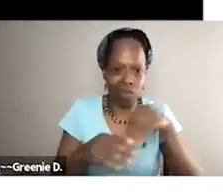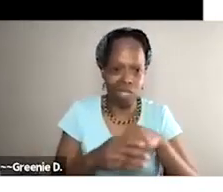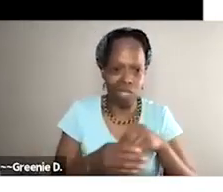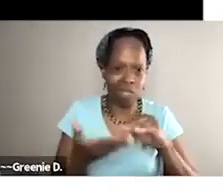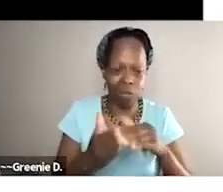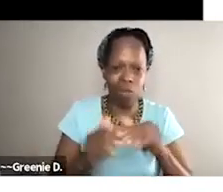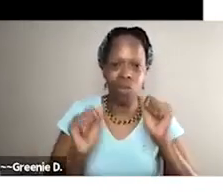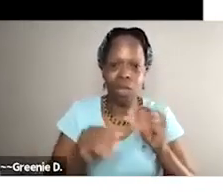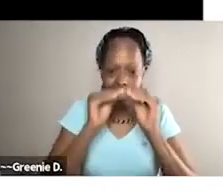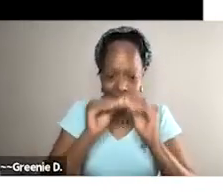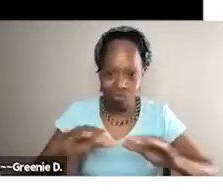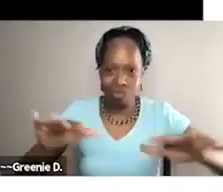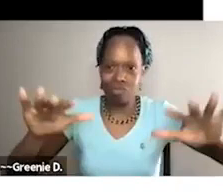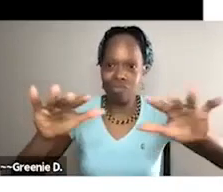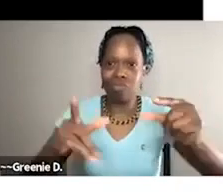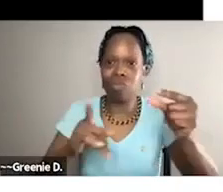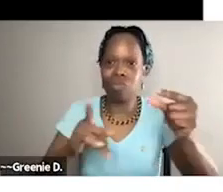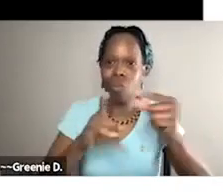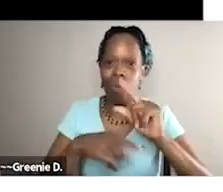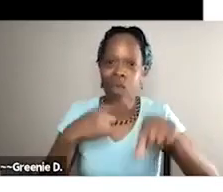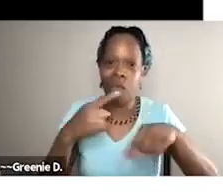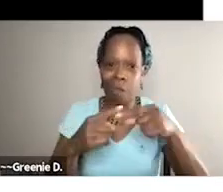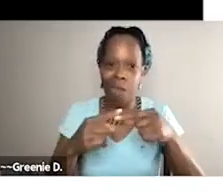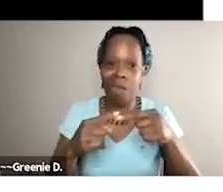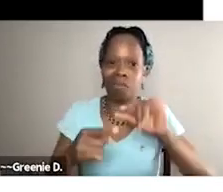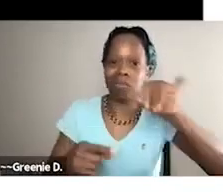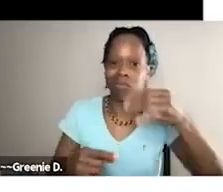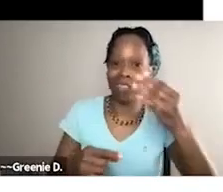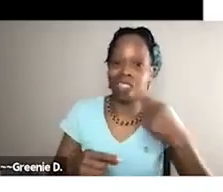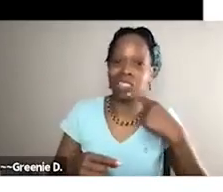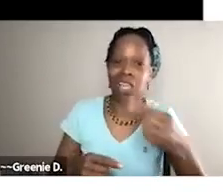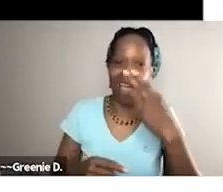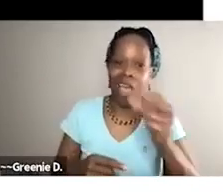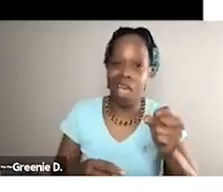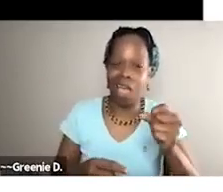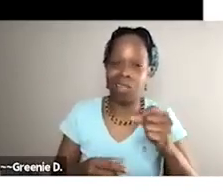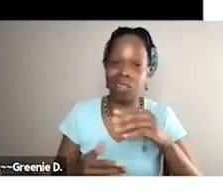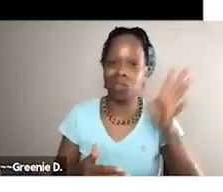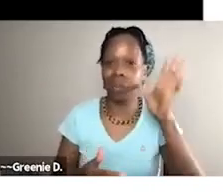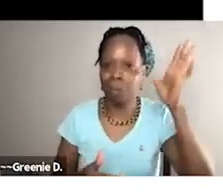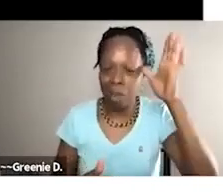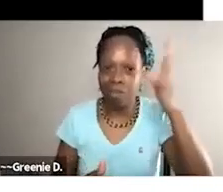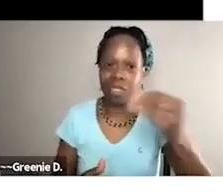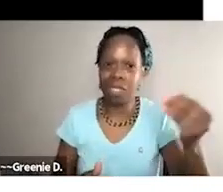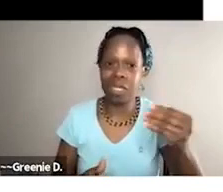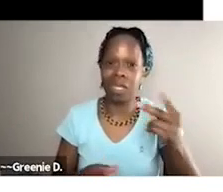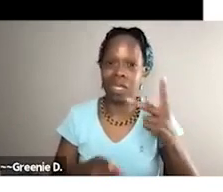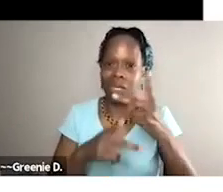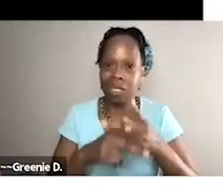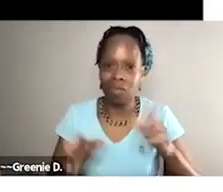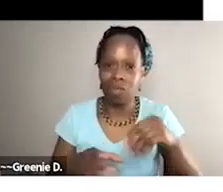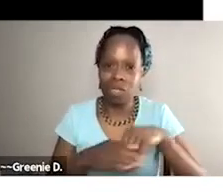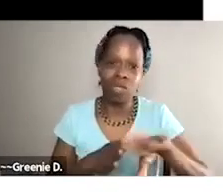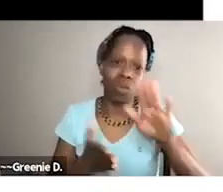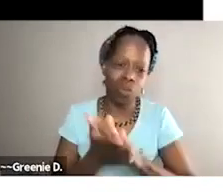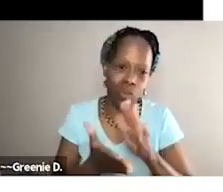Just Say Hi program among parents and guardians of students at your schools. Advocate for bringing the program to your school, reach out to your